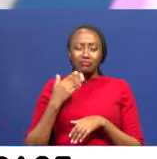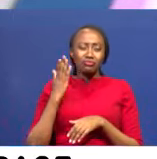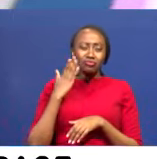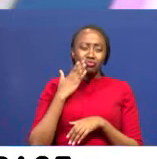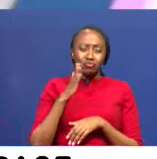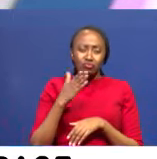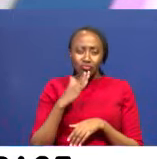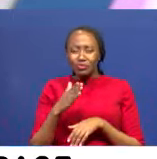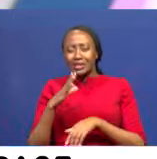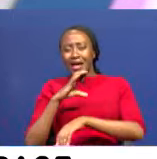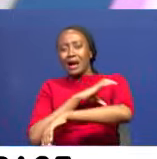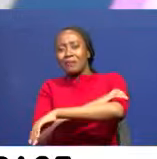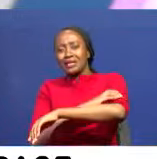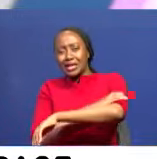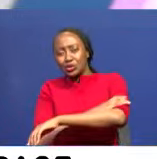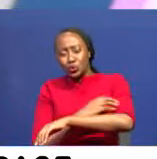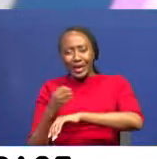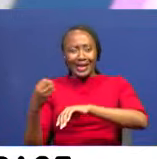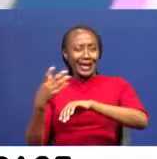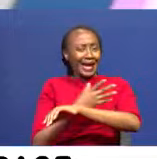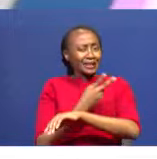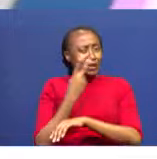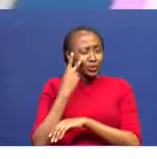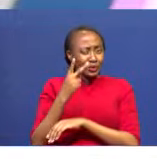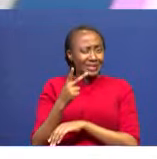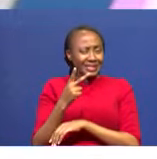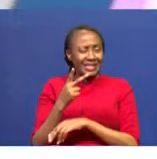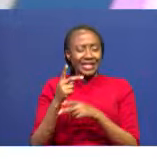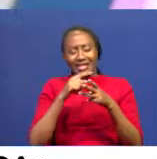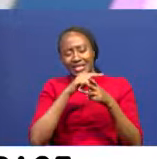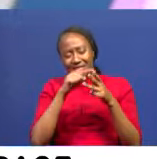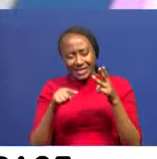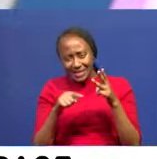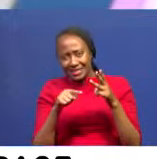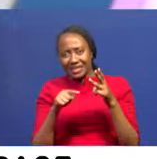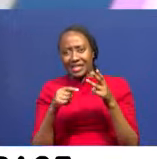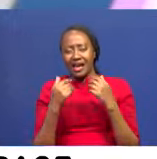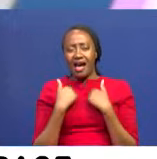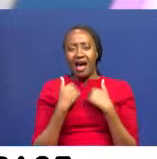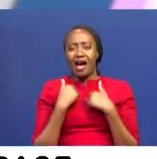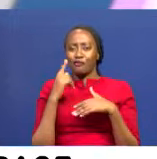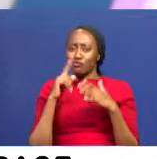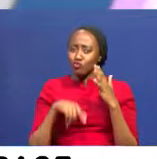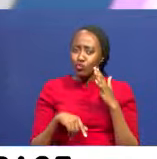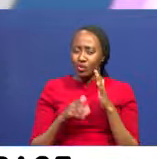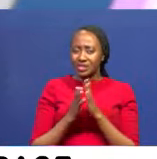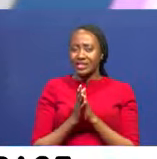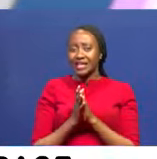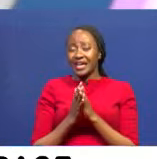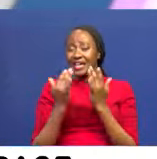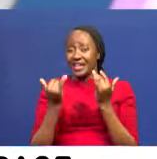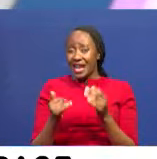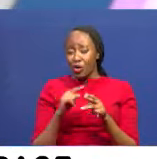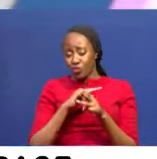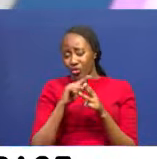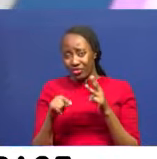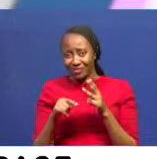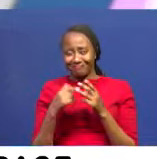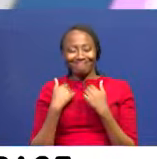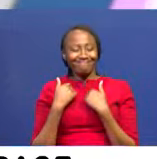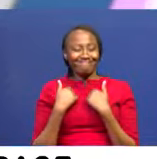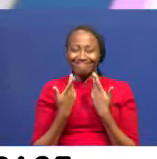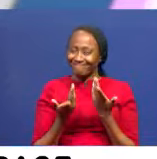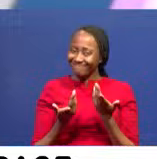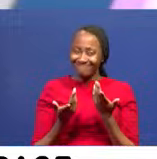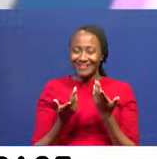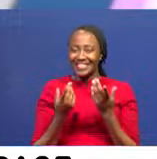big problem in this country. So these main diseases, especially the three, diabetes, hypertension, and